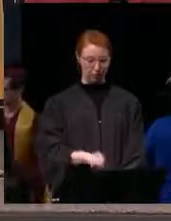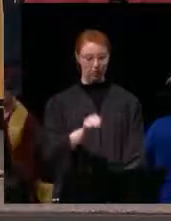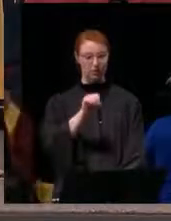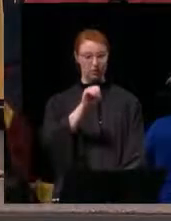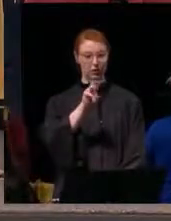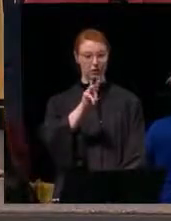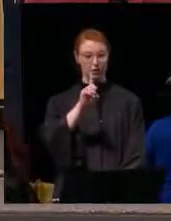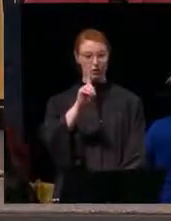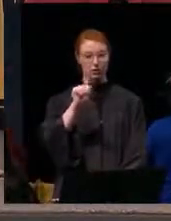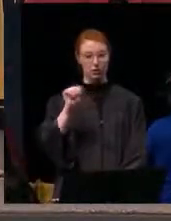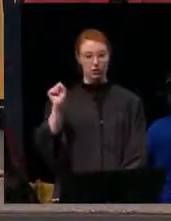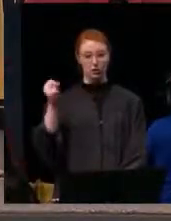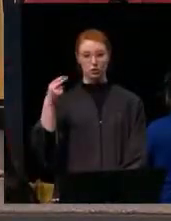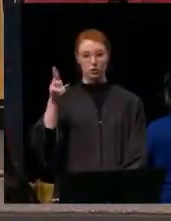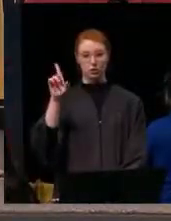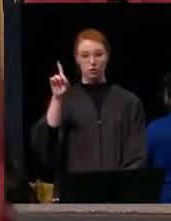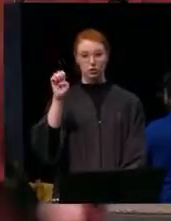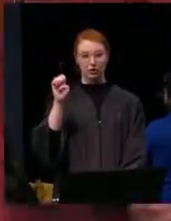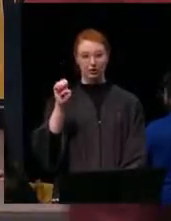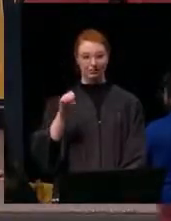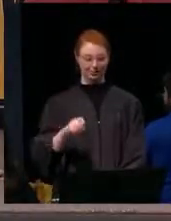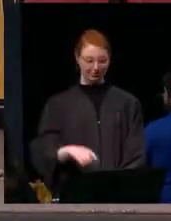Soda Shube.